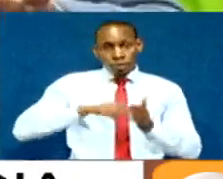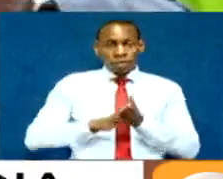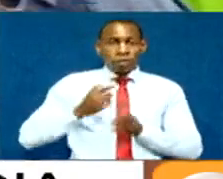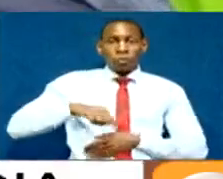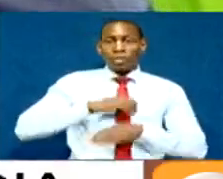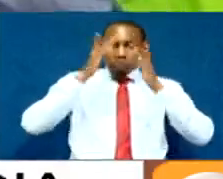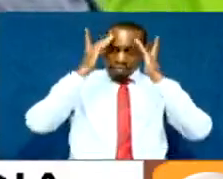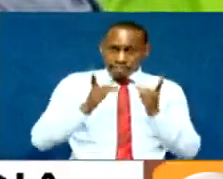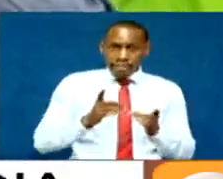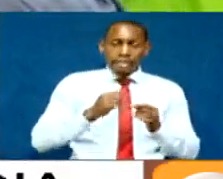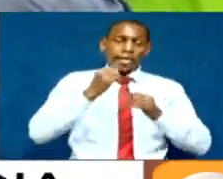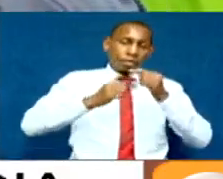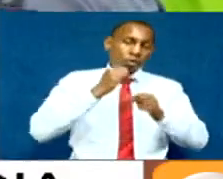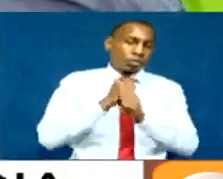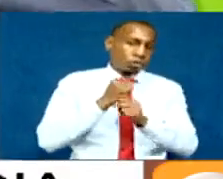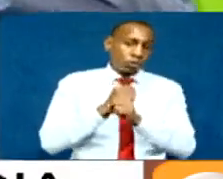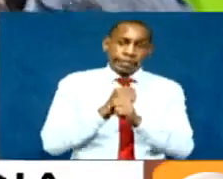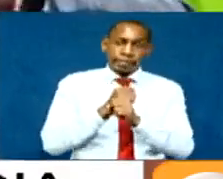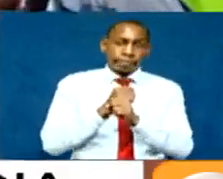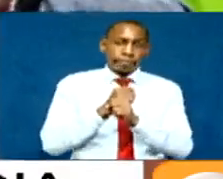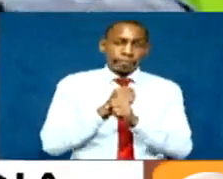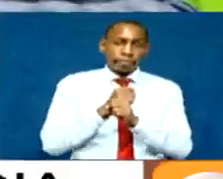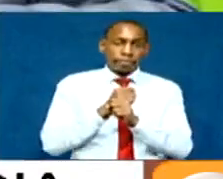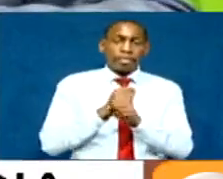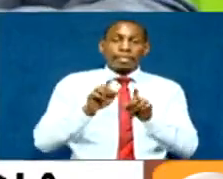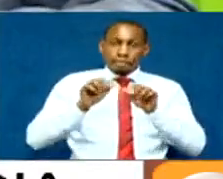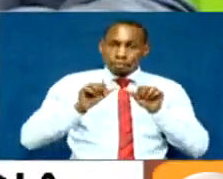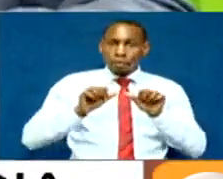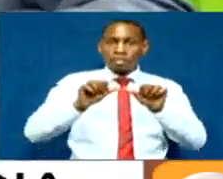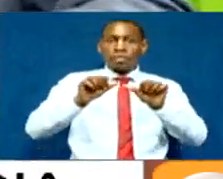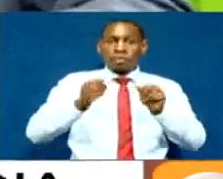decisions, we move on, and that's how we are going to deliver the election.